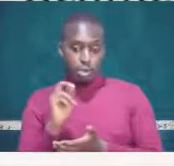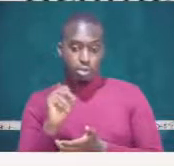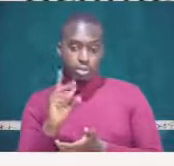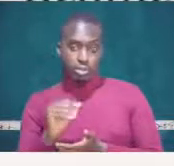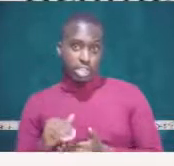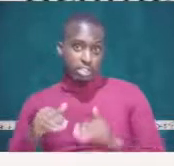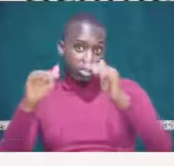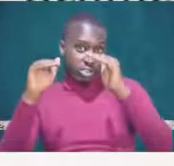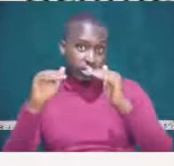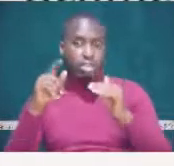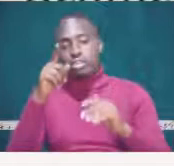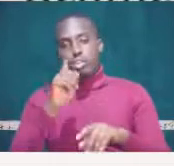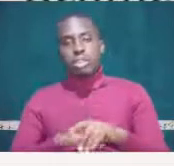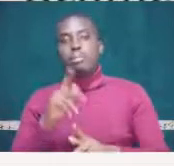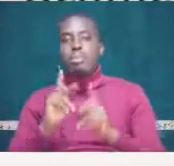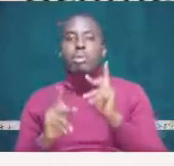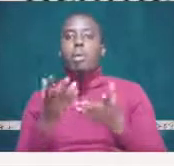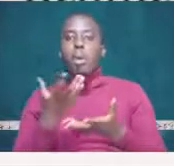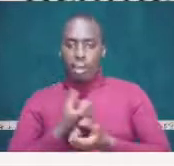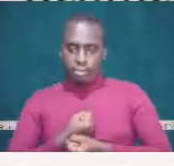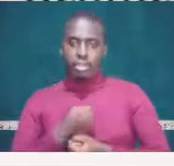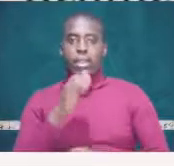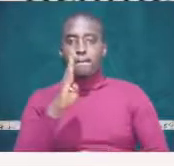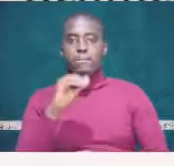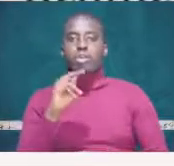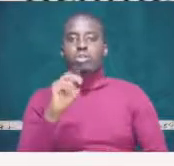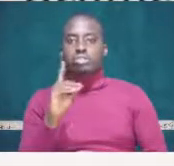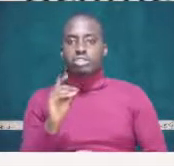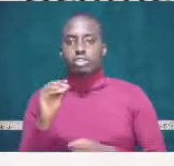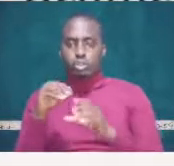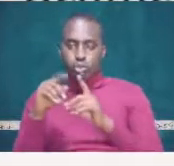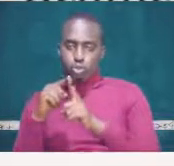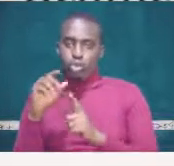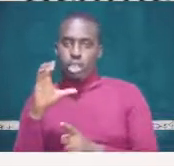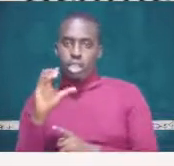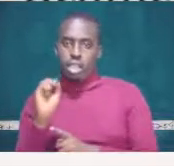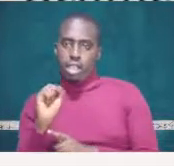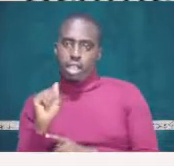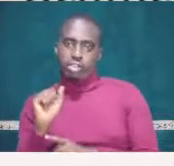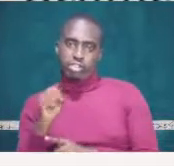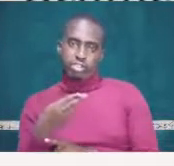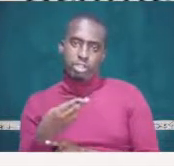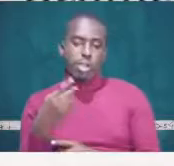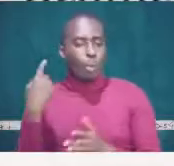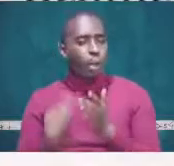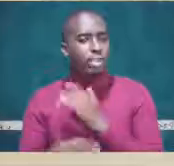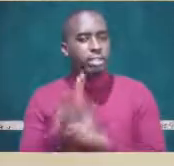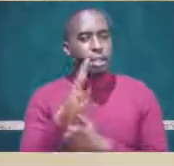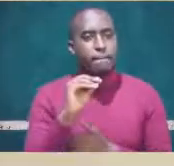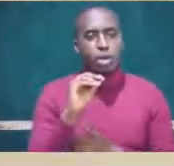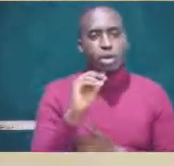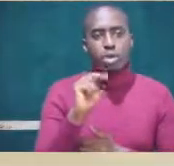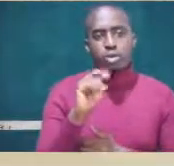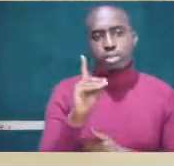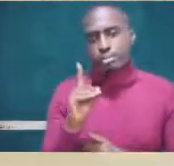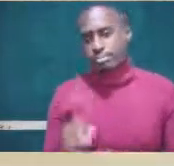increases, the speculators prefer holding bonds to cash. They are speculating. And what is a bond?